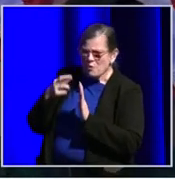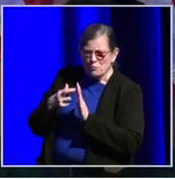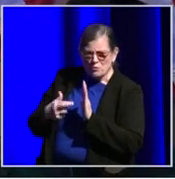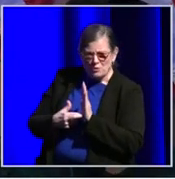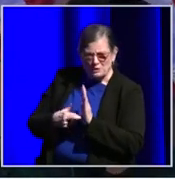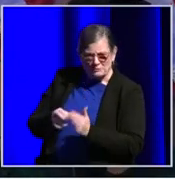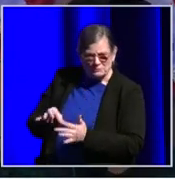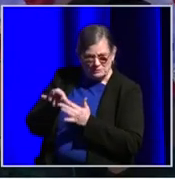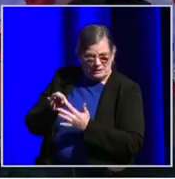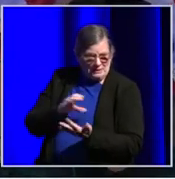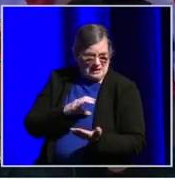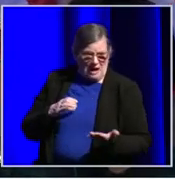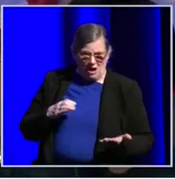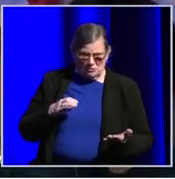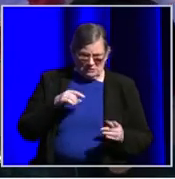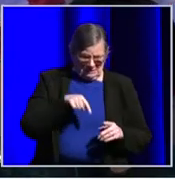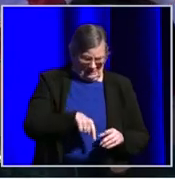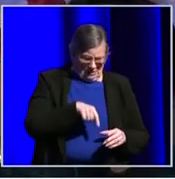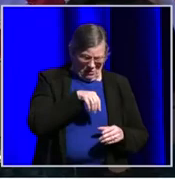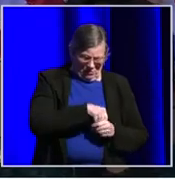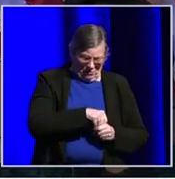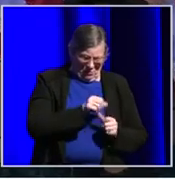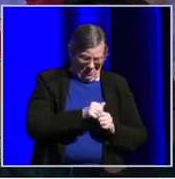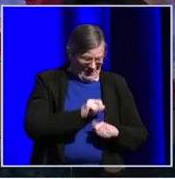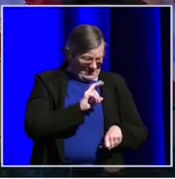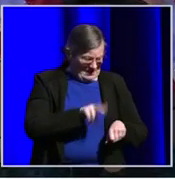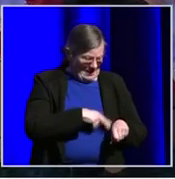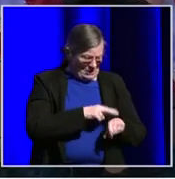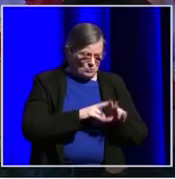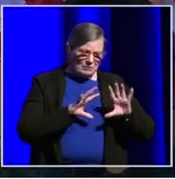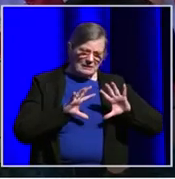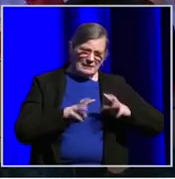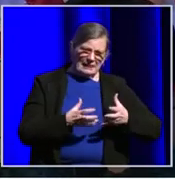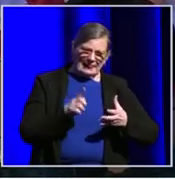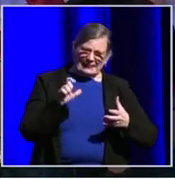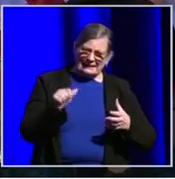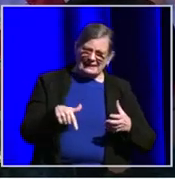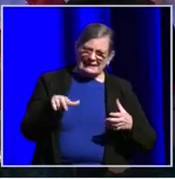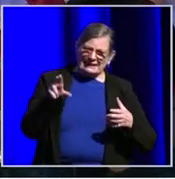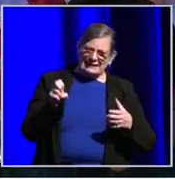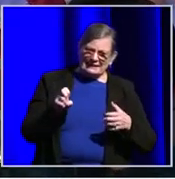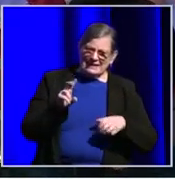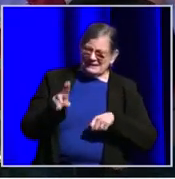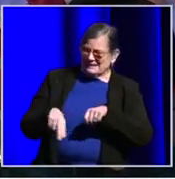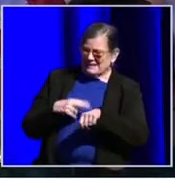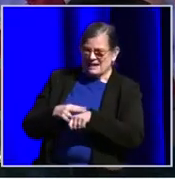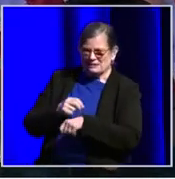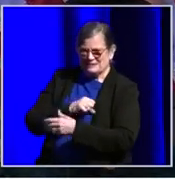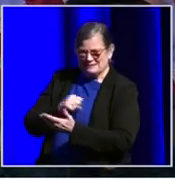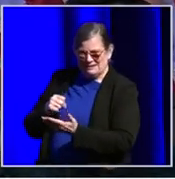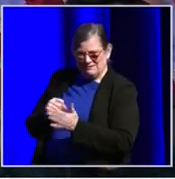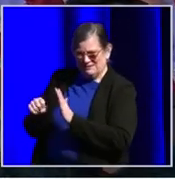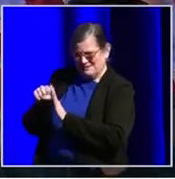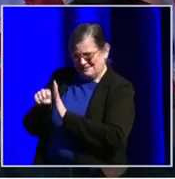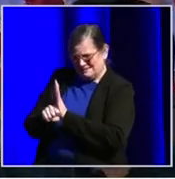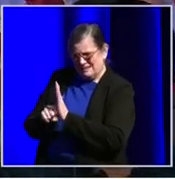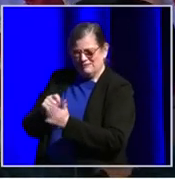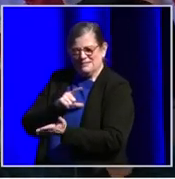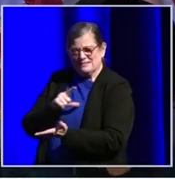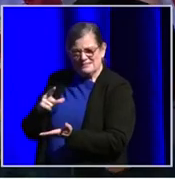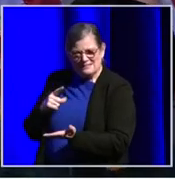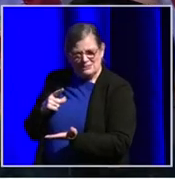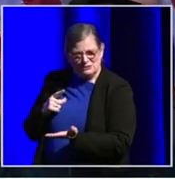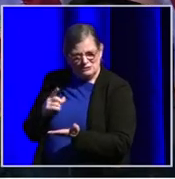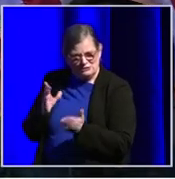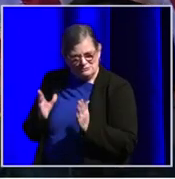both the National League of Cities and the National Conference of State Legislatures. As chairman of the council, I have had the benefit in